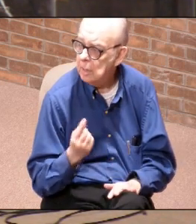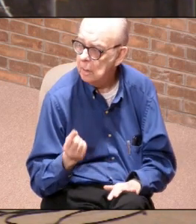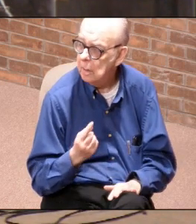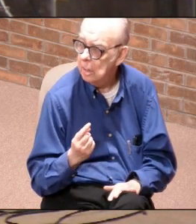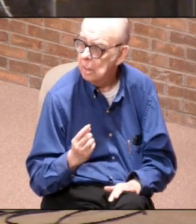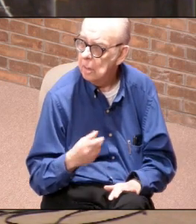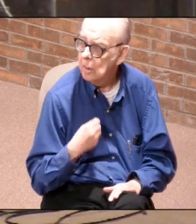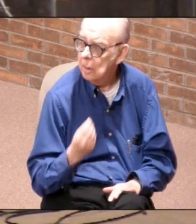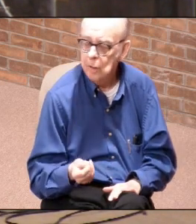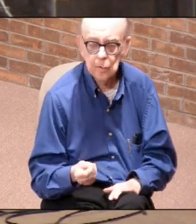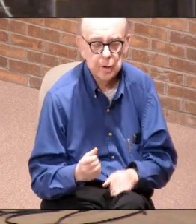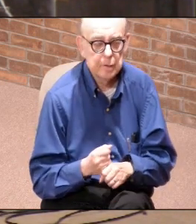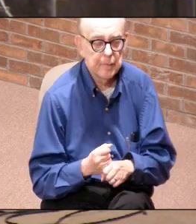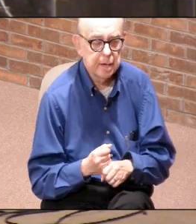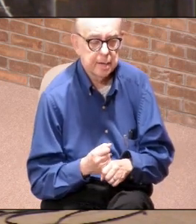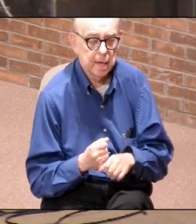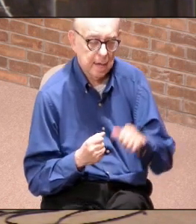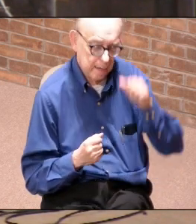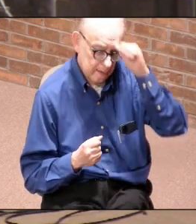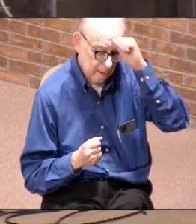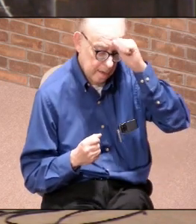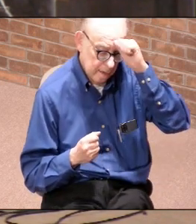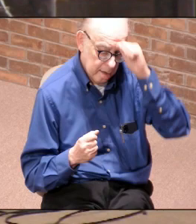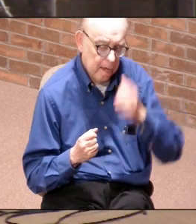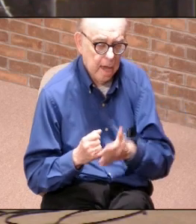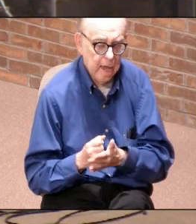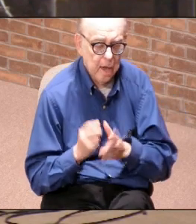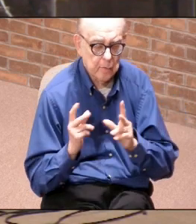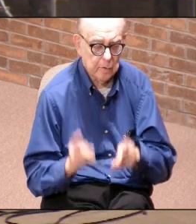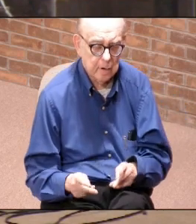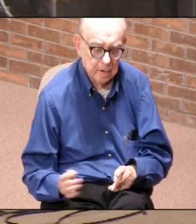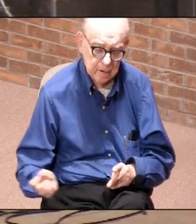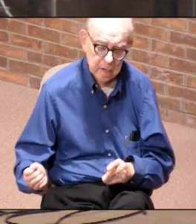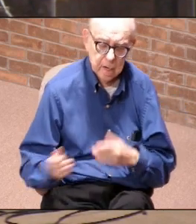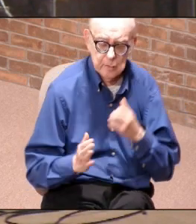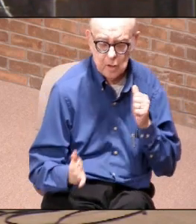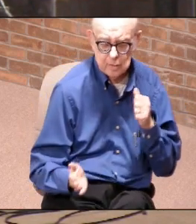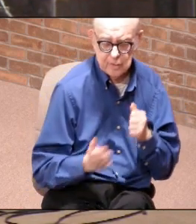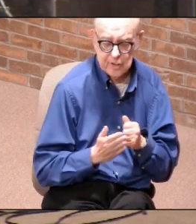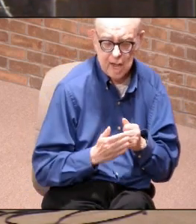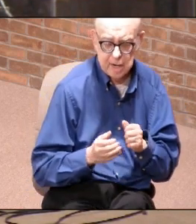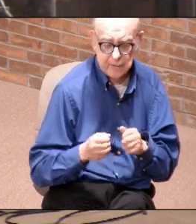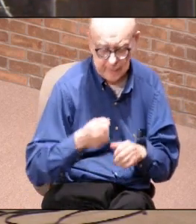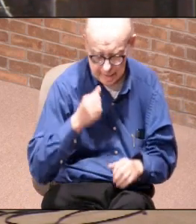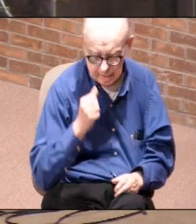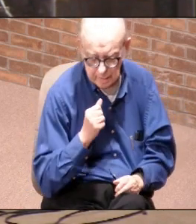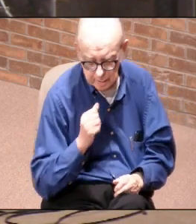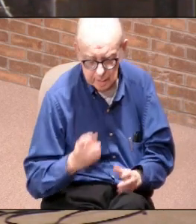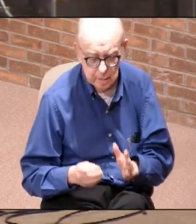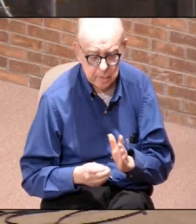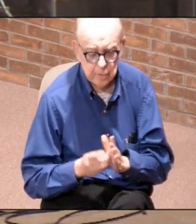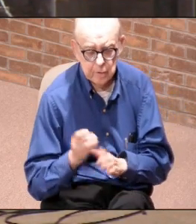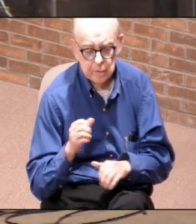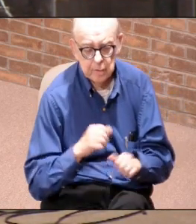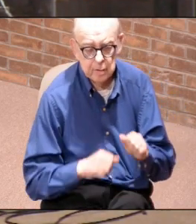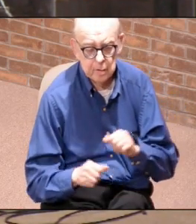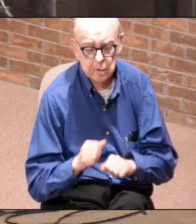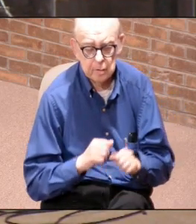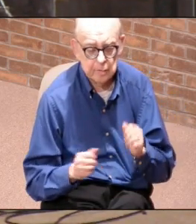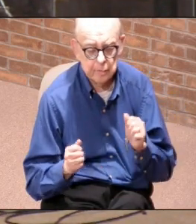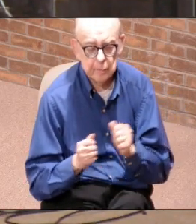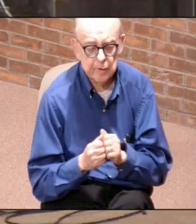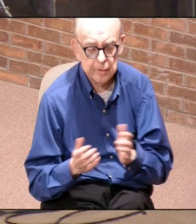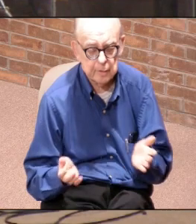So I'm going to make him a helpmeet, someone to come alongside of him, to develop relationships